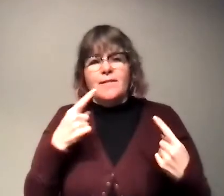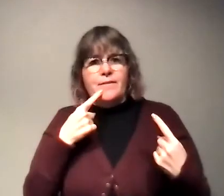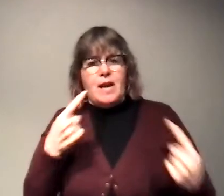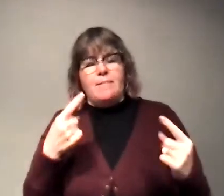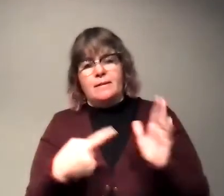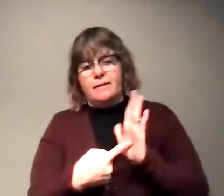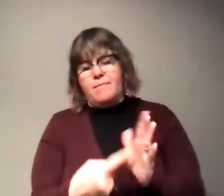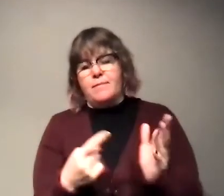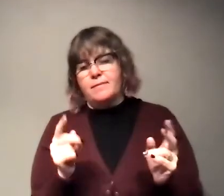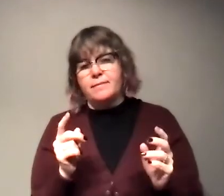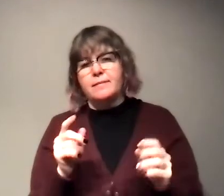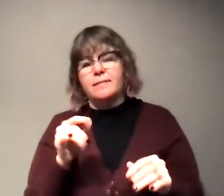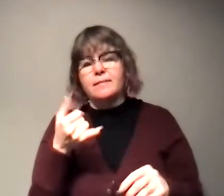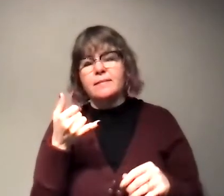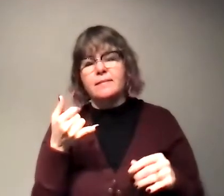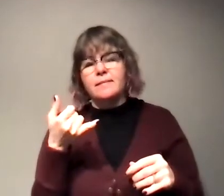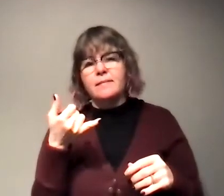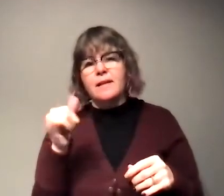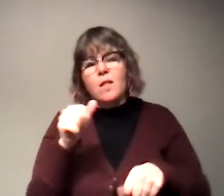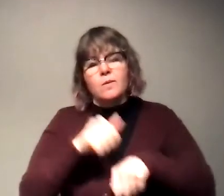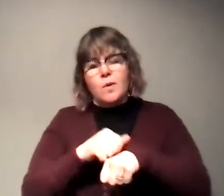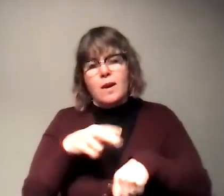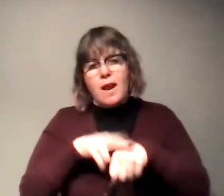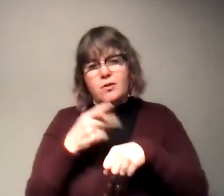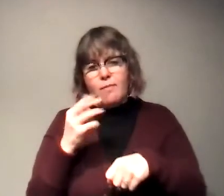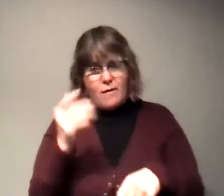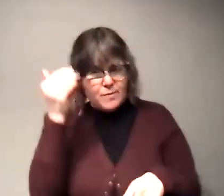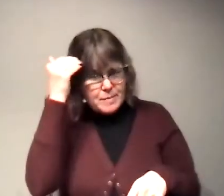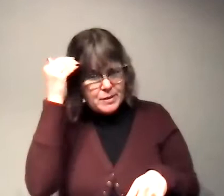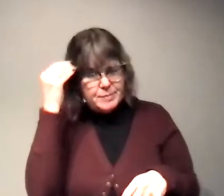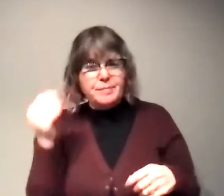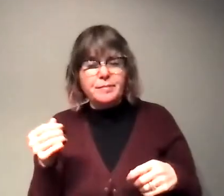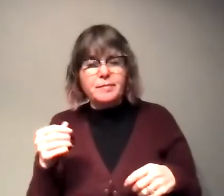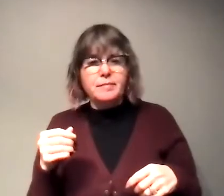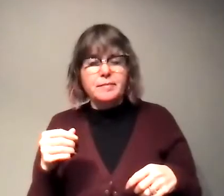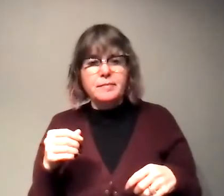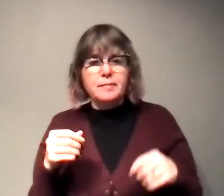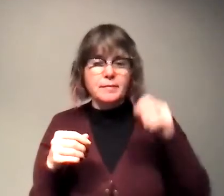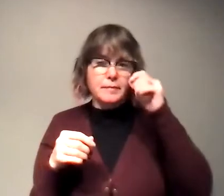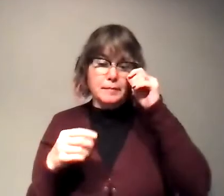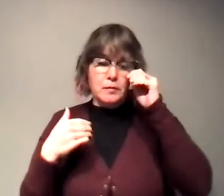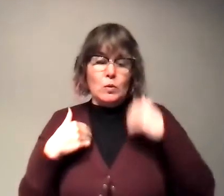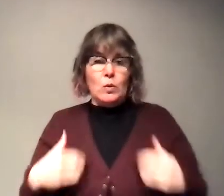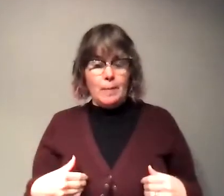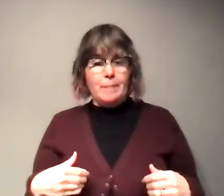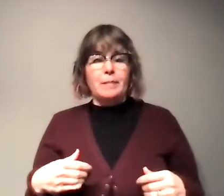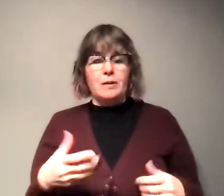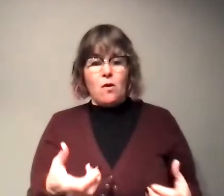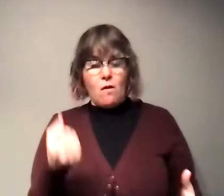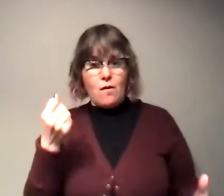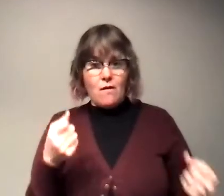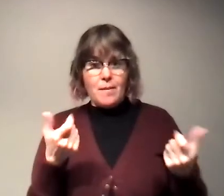example in Yellowstone National Park, if folks are familiar with it. where when humans removed the